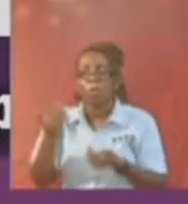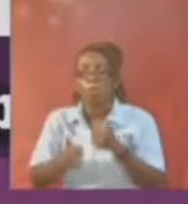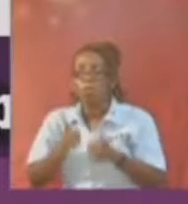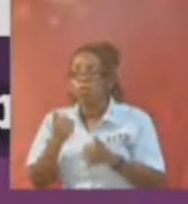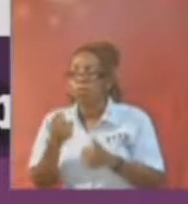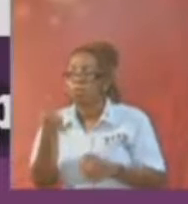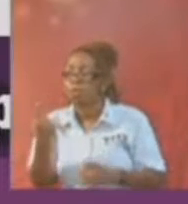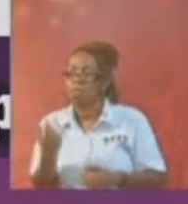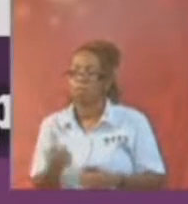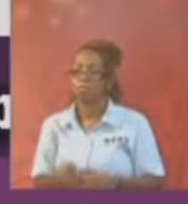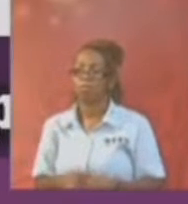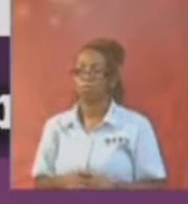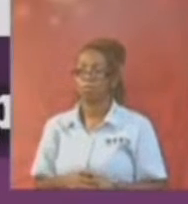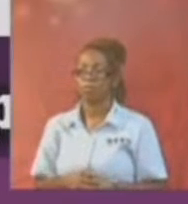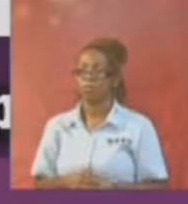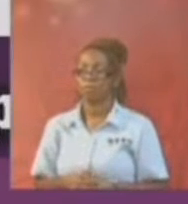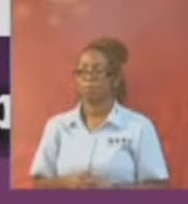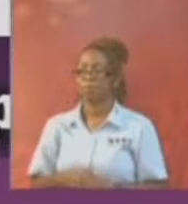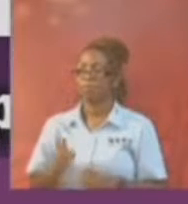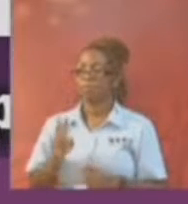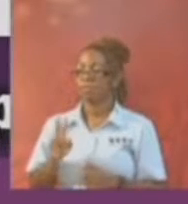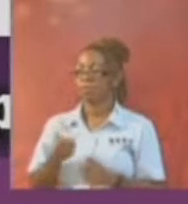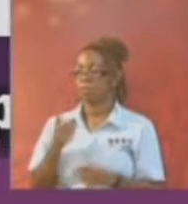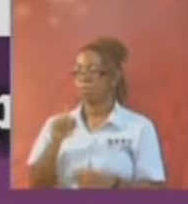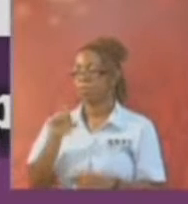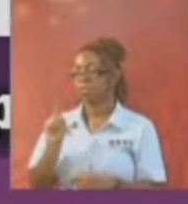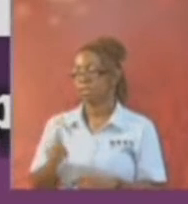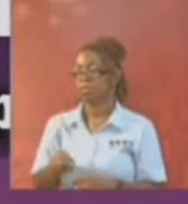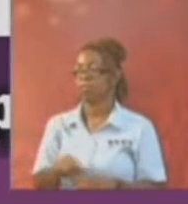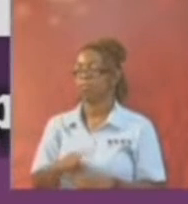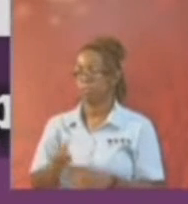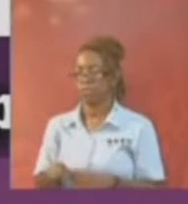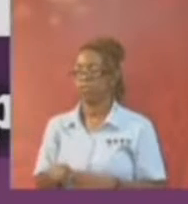coronavirus diseases like swine flu or anything else?